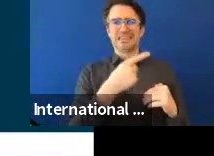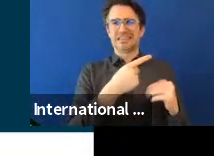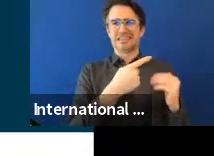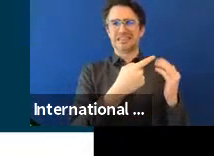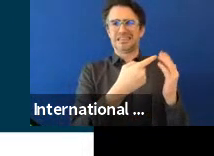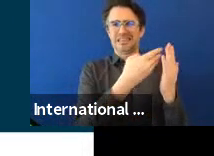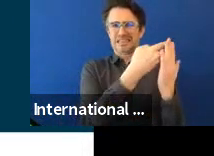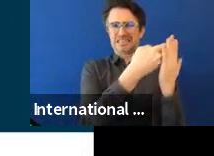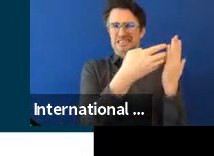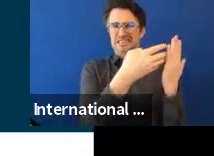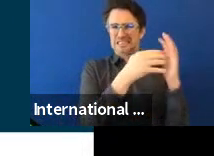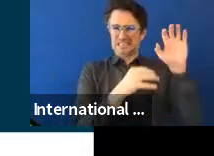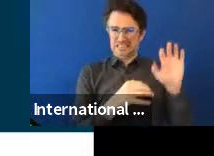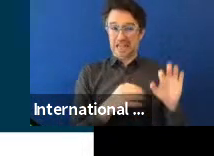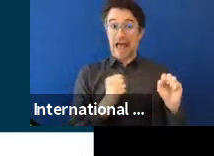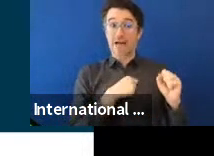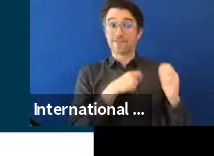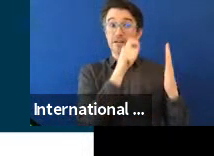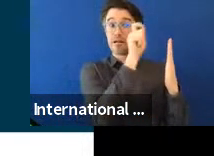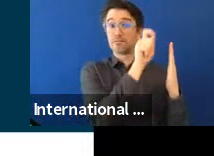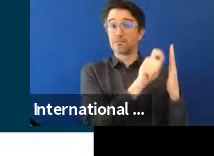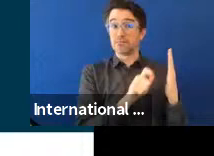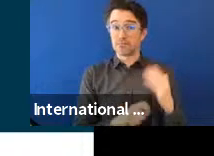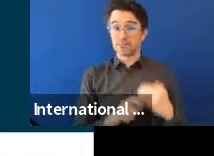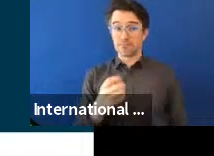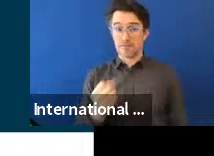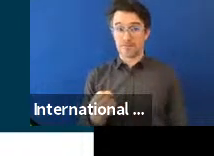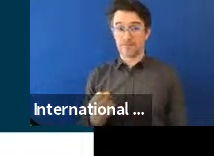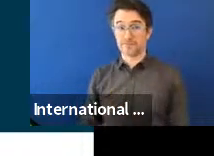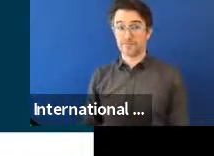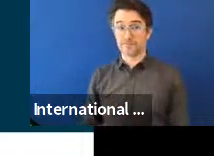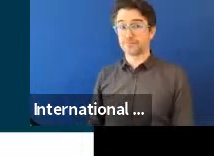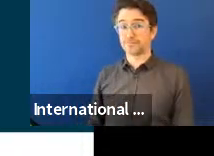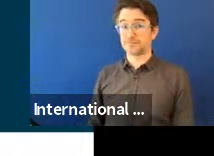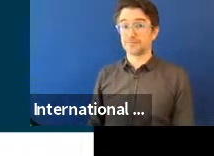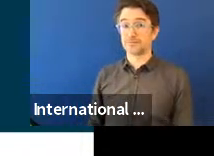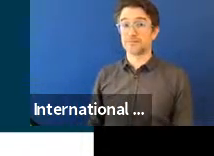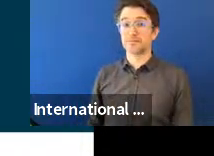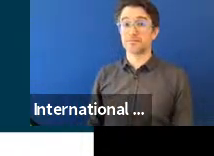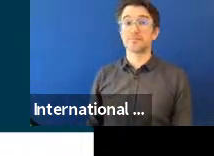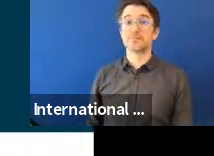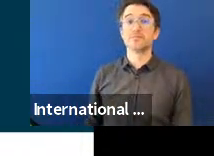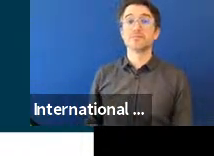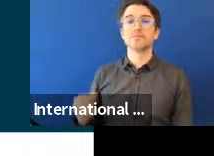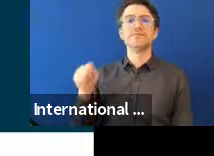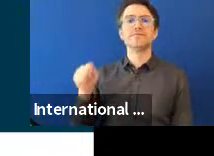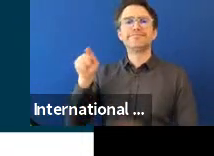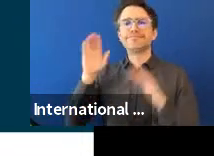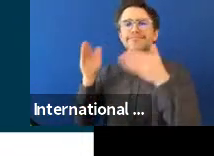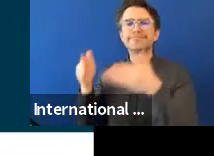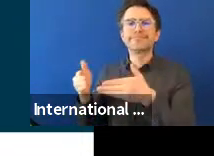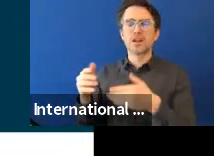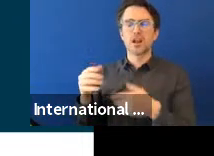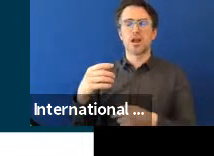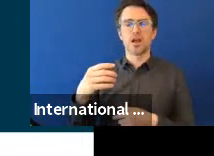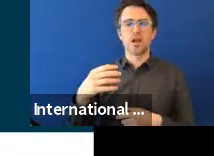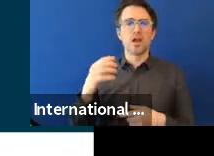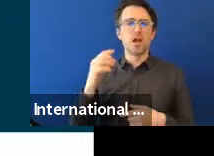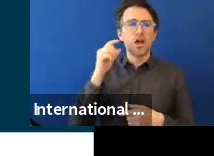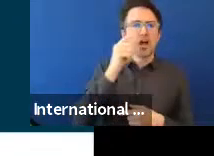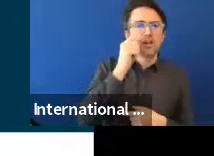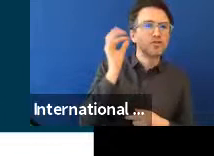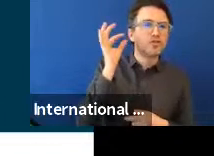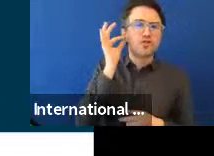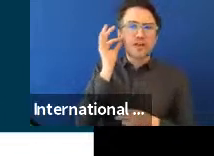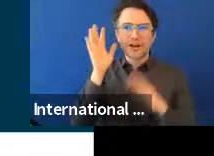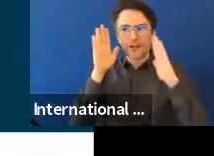characteristics of gender bias sex selection. So it refers to the deliberate